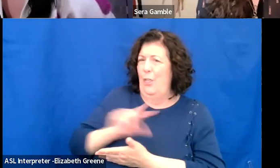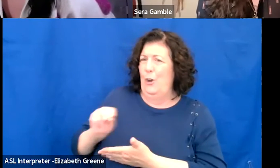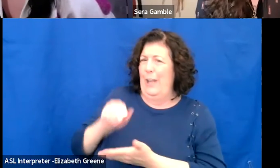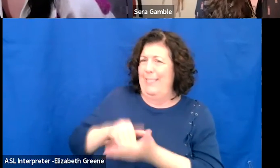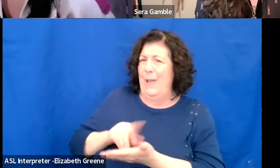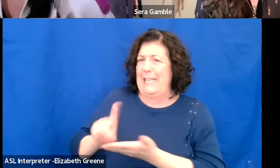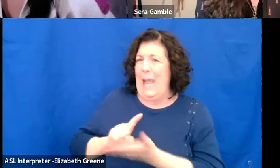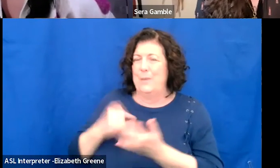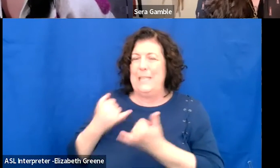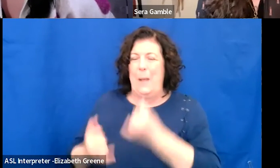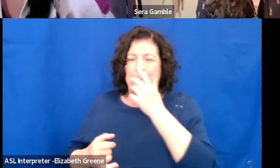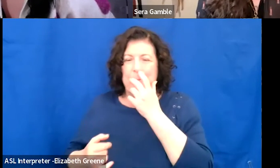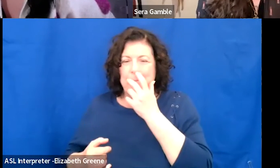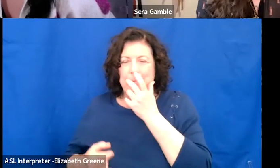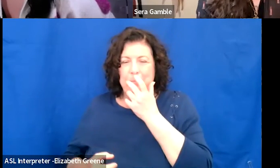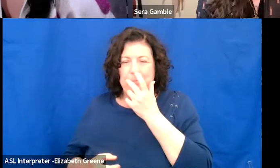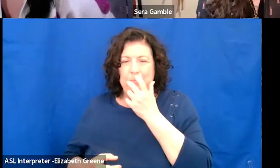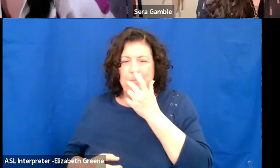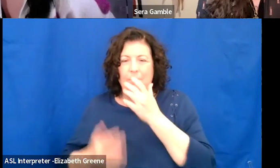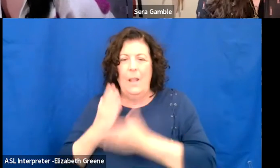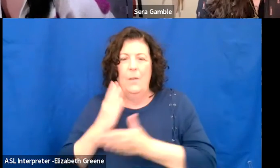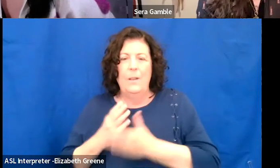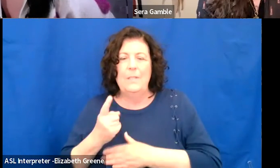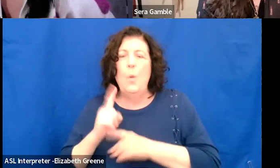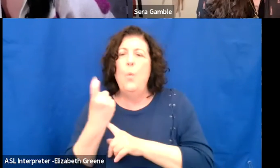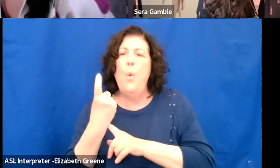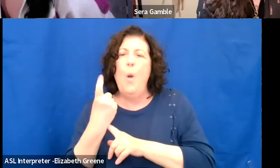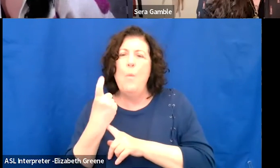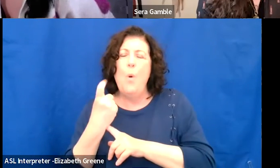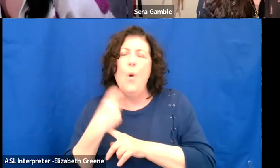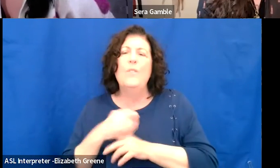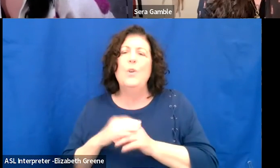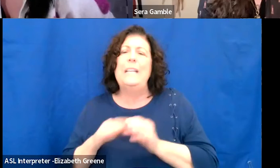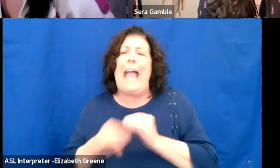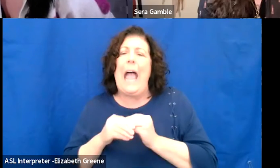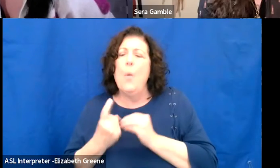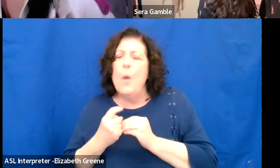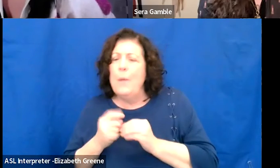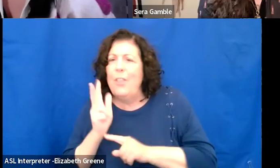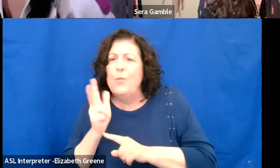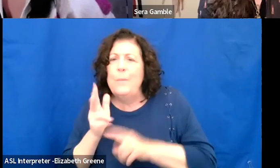now. I know, it's pretty crazy. All right, let's see if we can sneak one more question in. We have